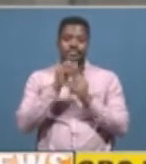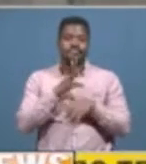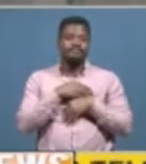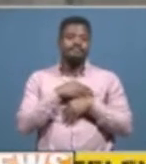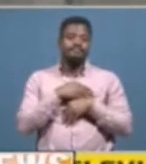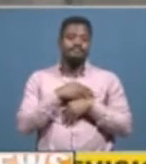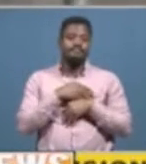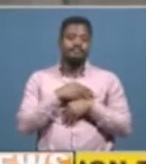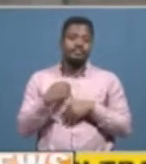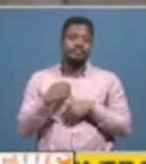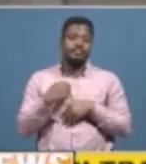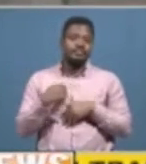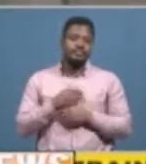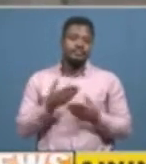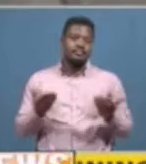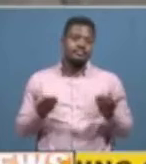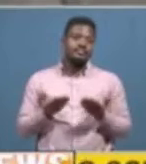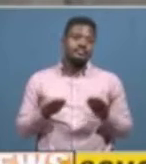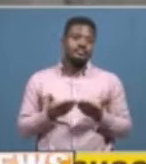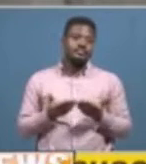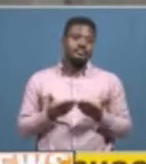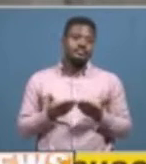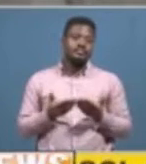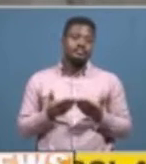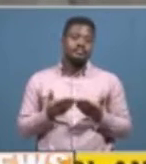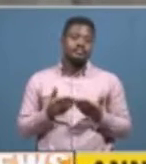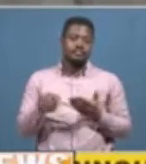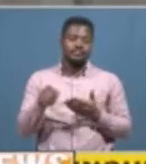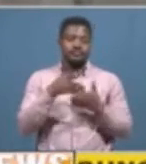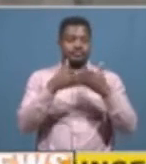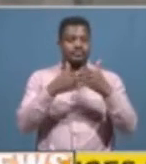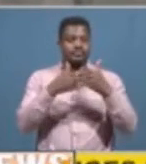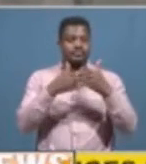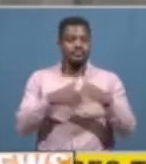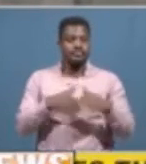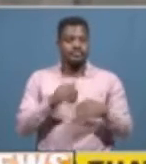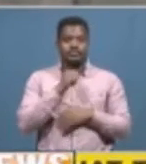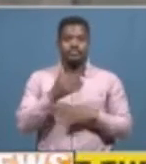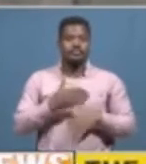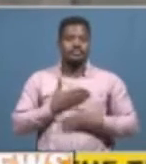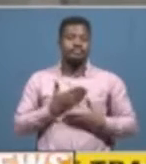We here, as your leaders, are not happy either.